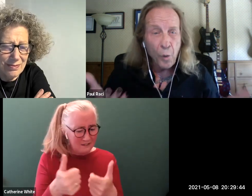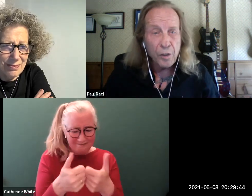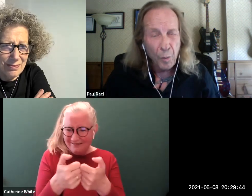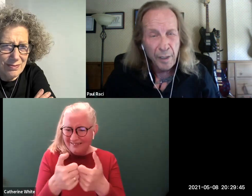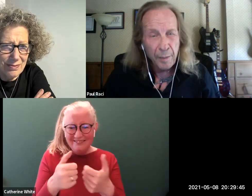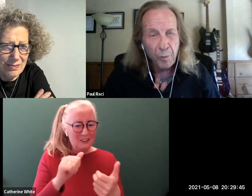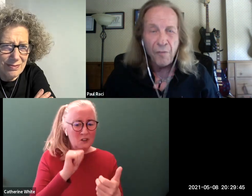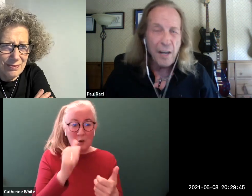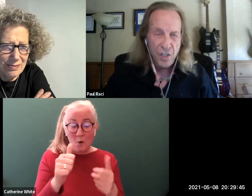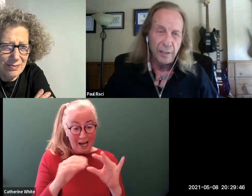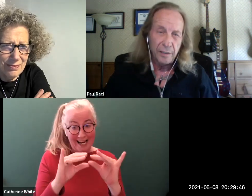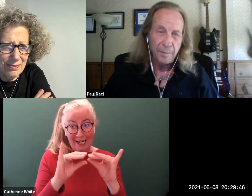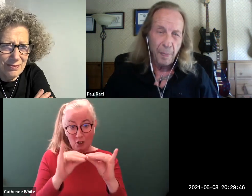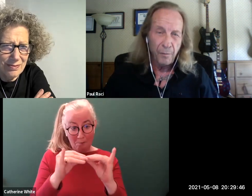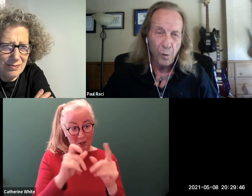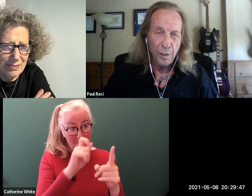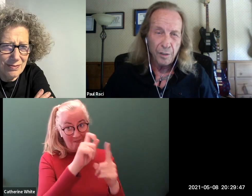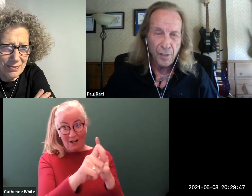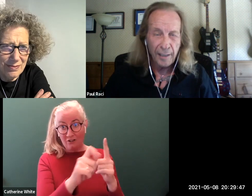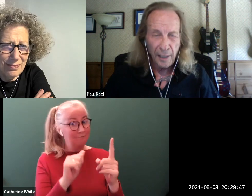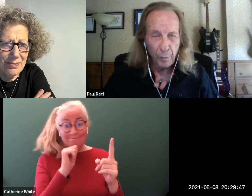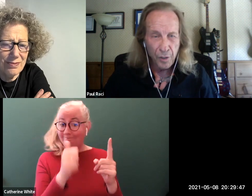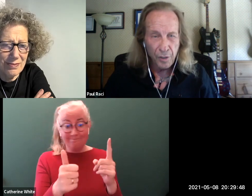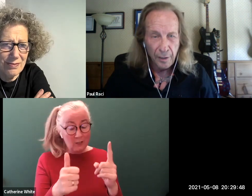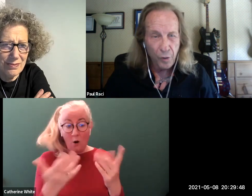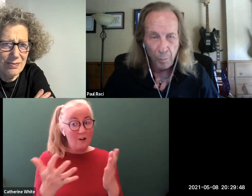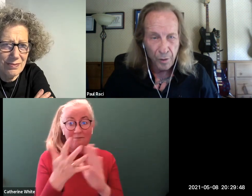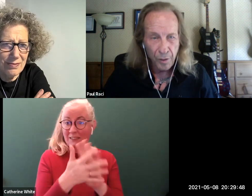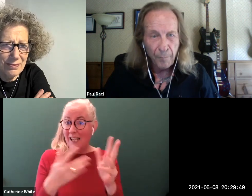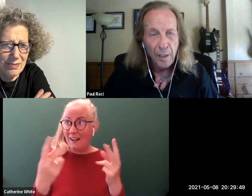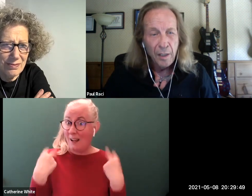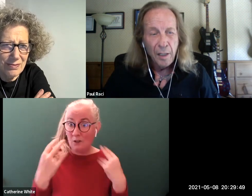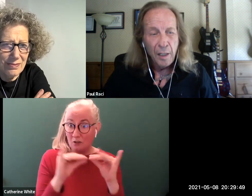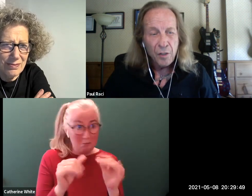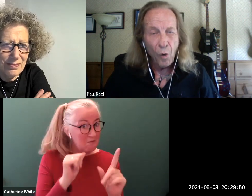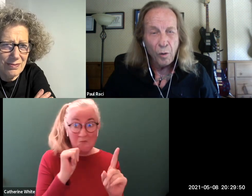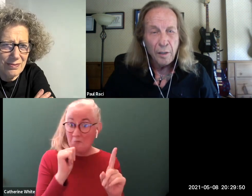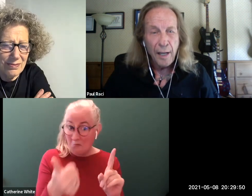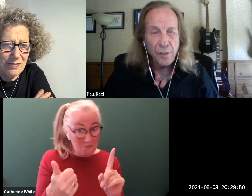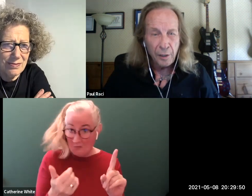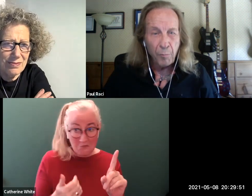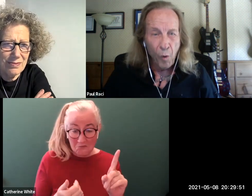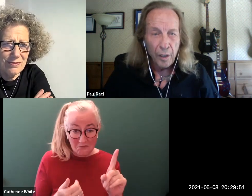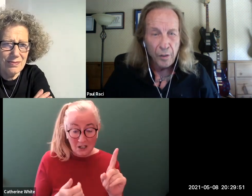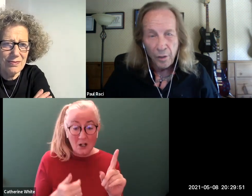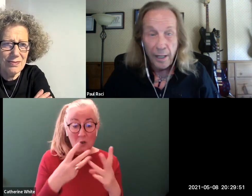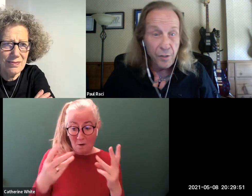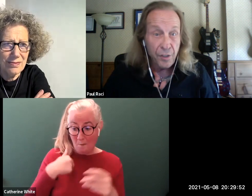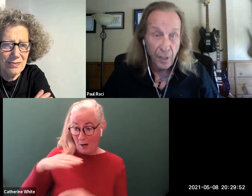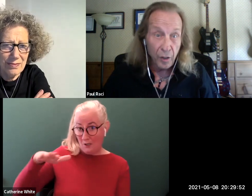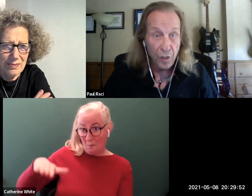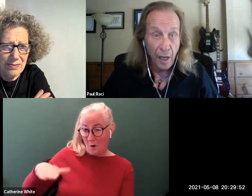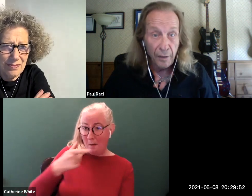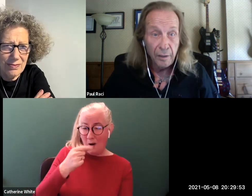was no interpreting profession for sign language interpreters. So as a little boy at the age